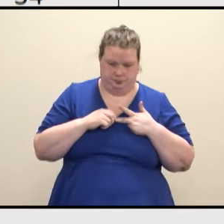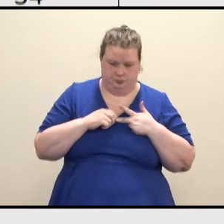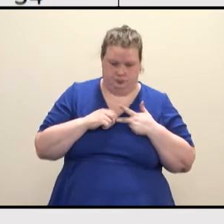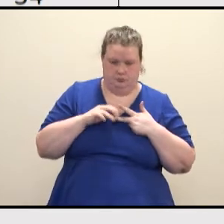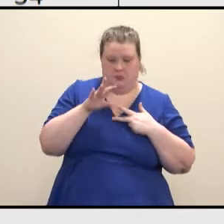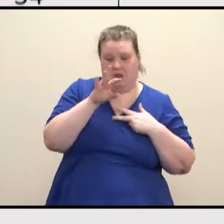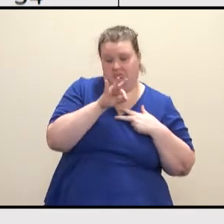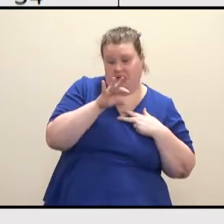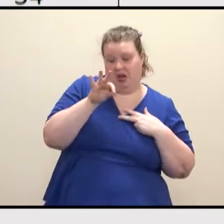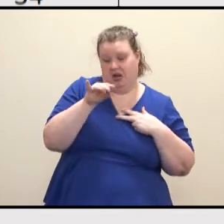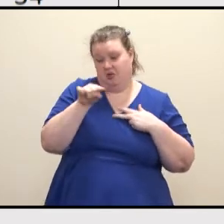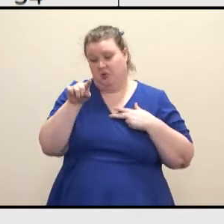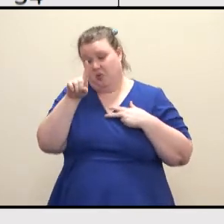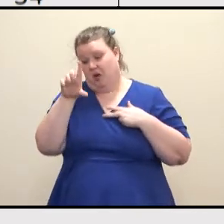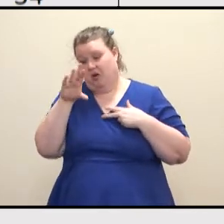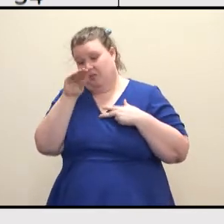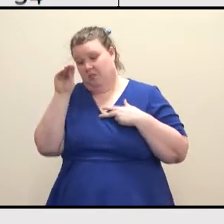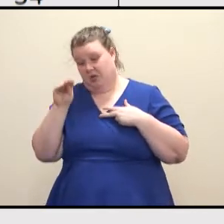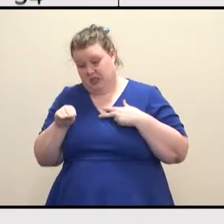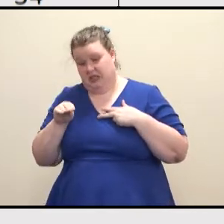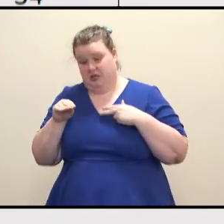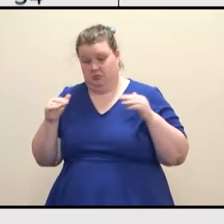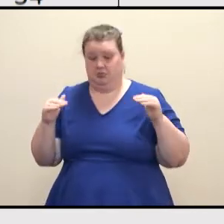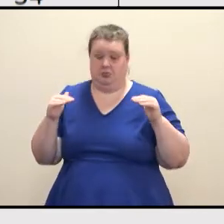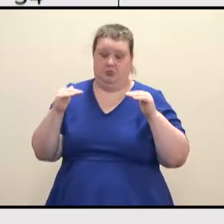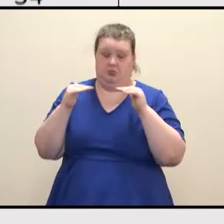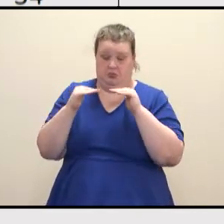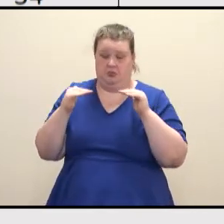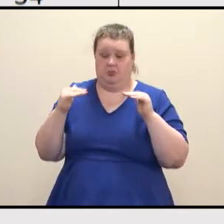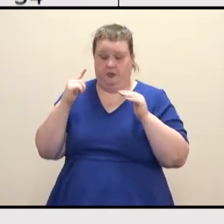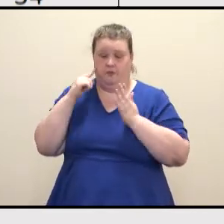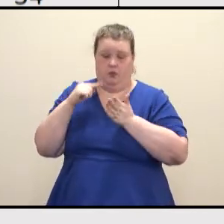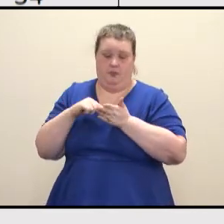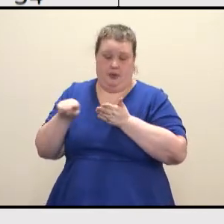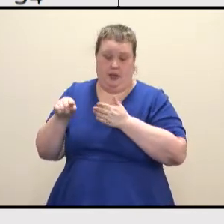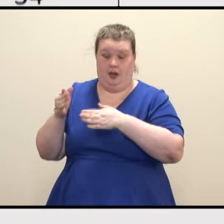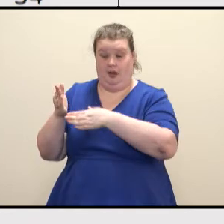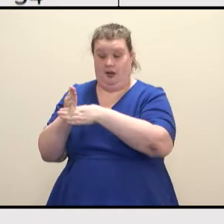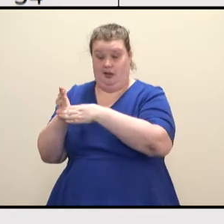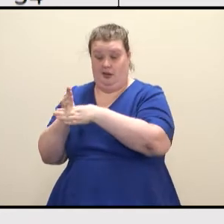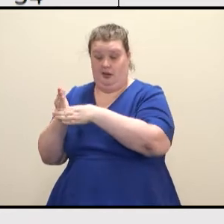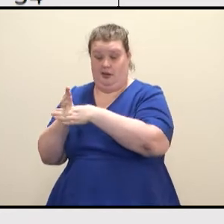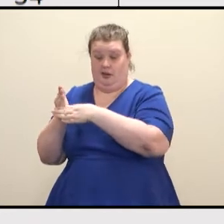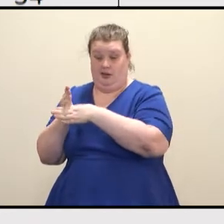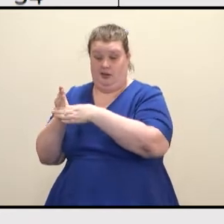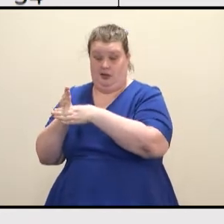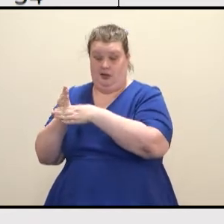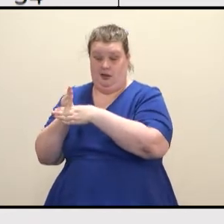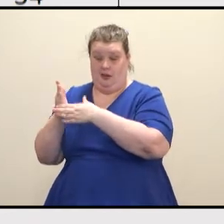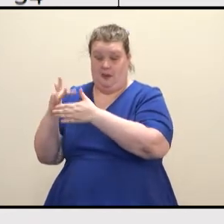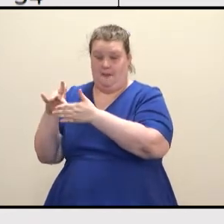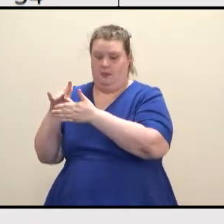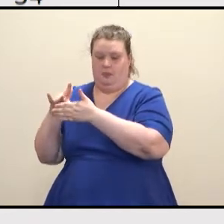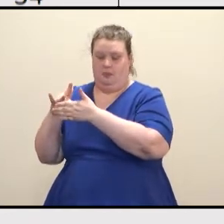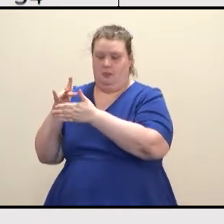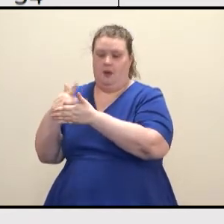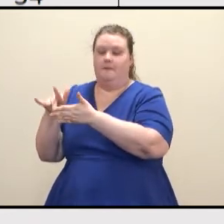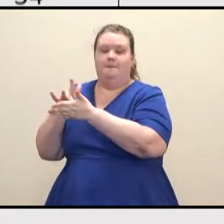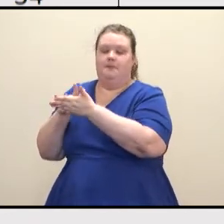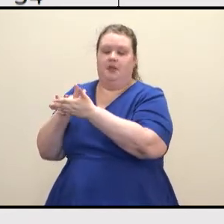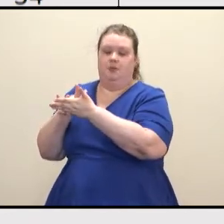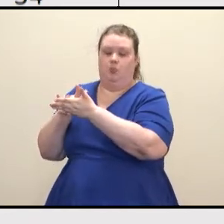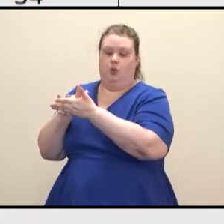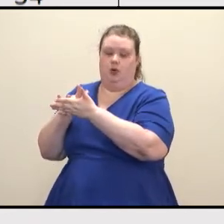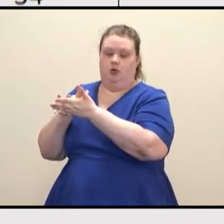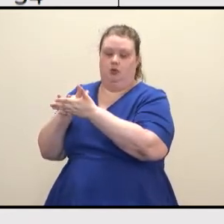to 100% of market for employee pay. And where the pay grade midpoint is basically your structure. So your structure is